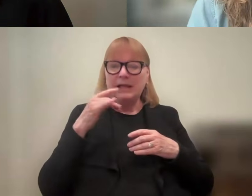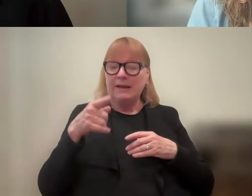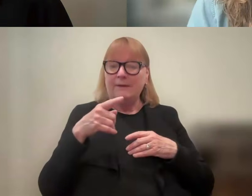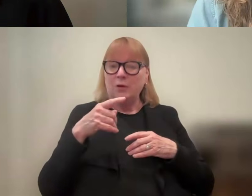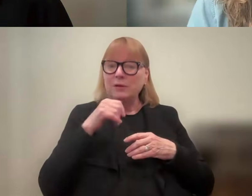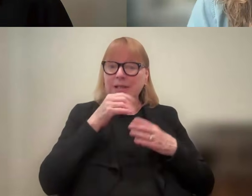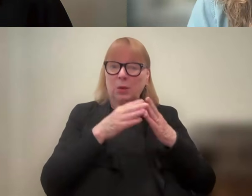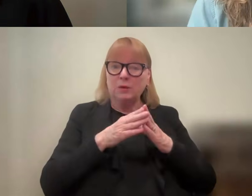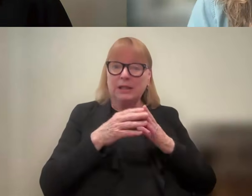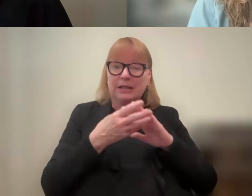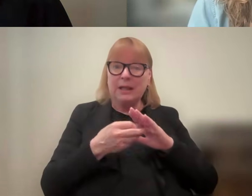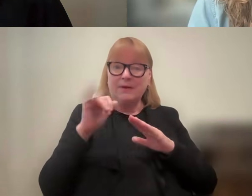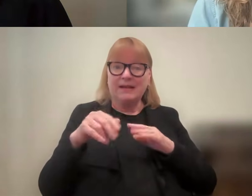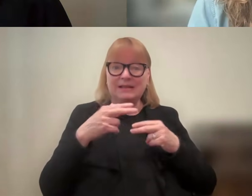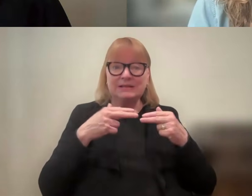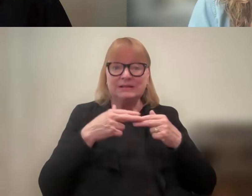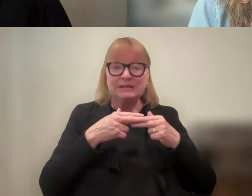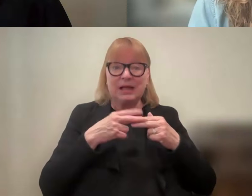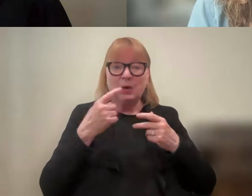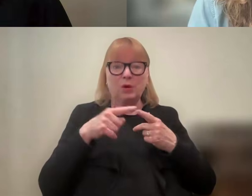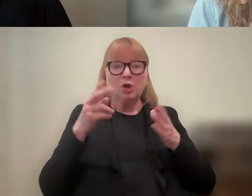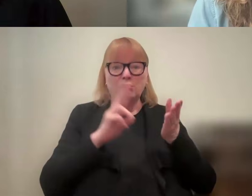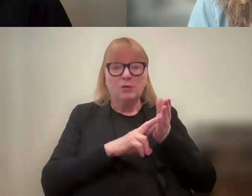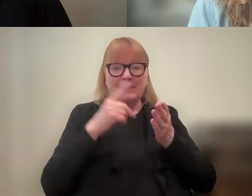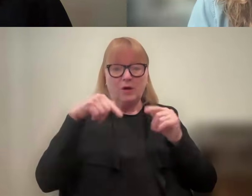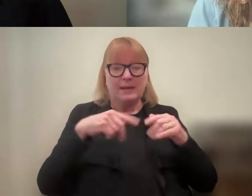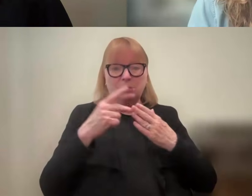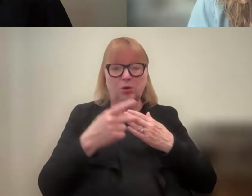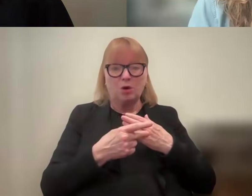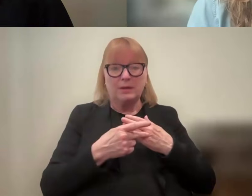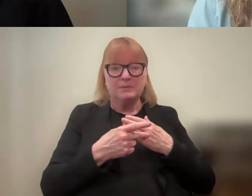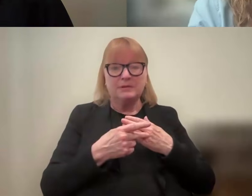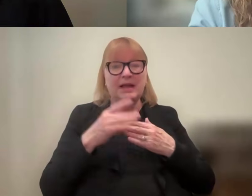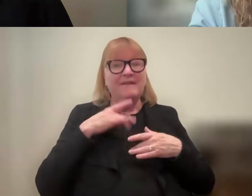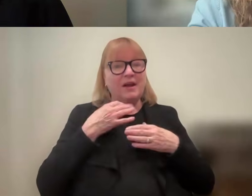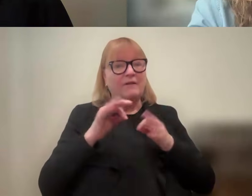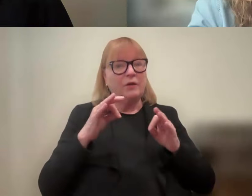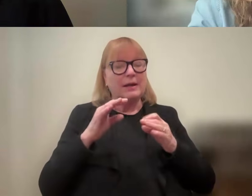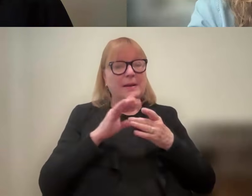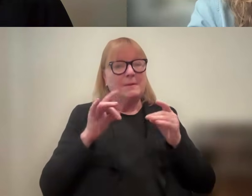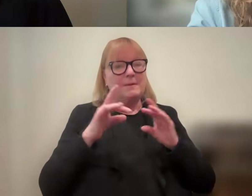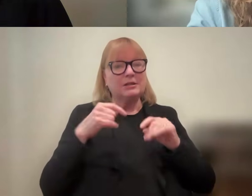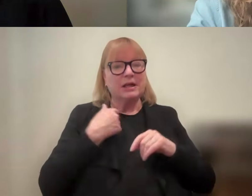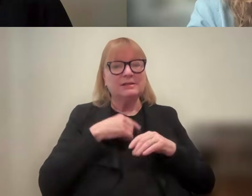didn't request a copy of the slides when you were registering for this program, feel free to just message us